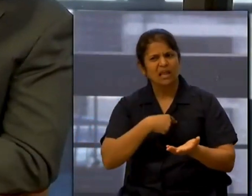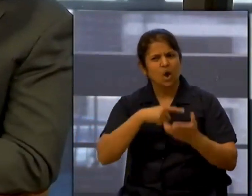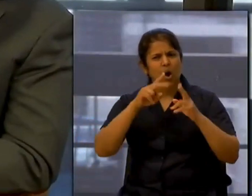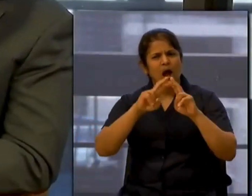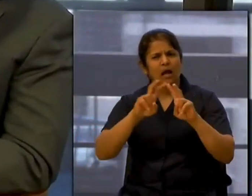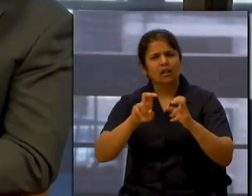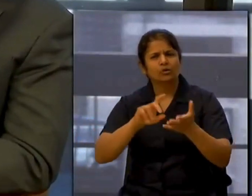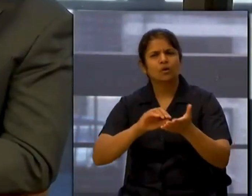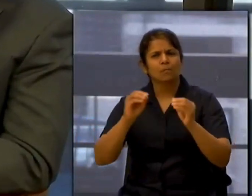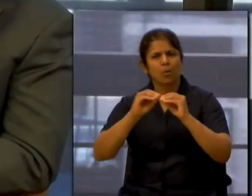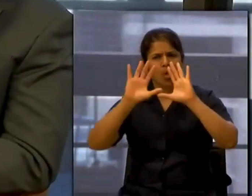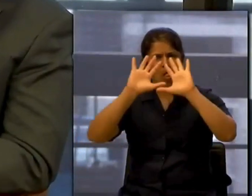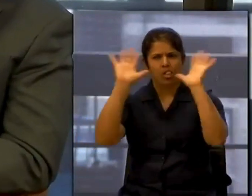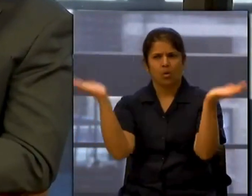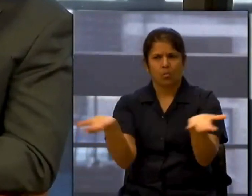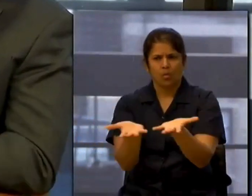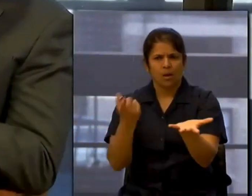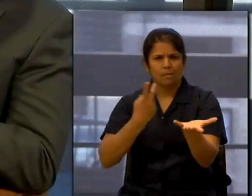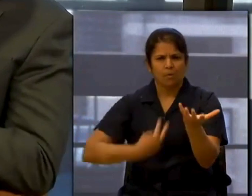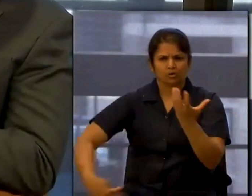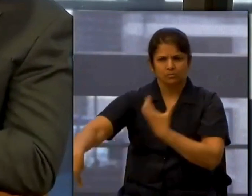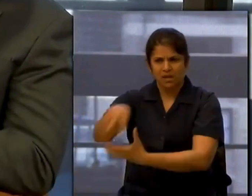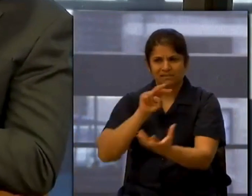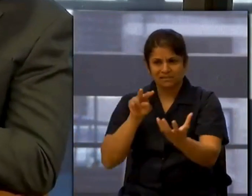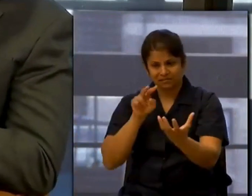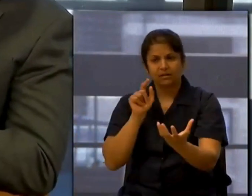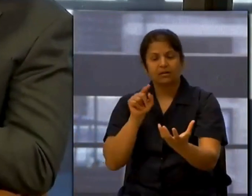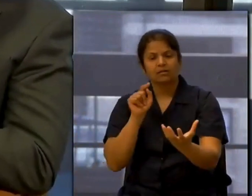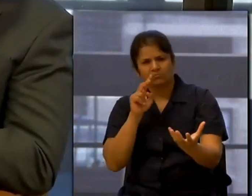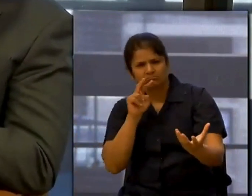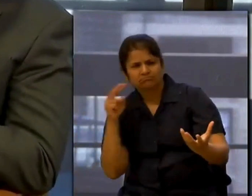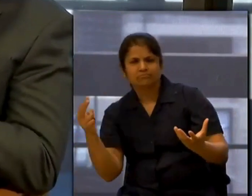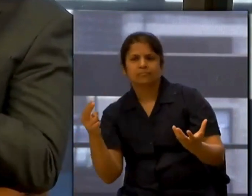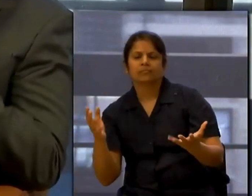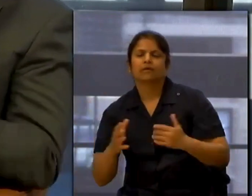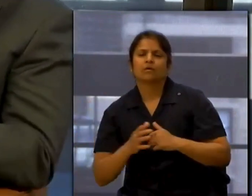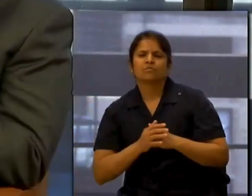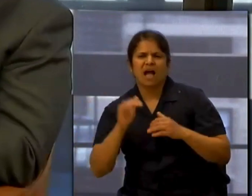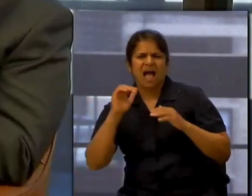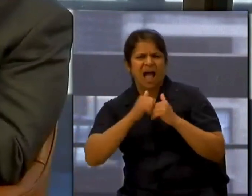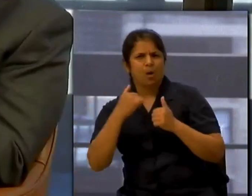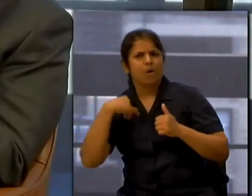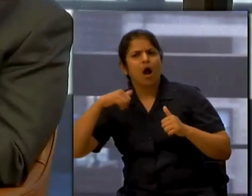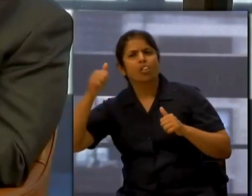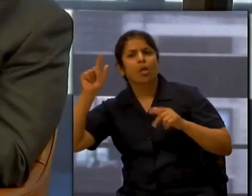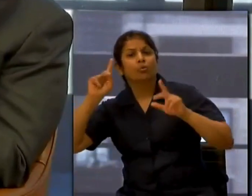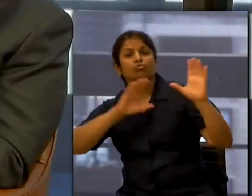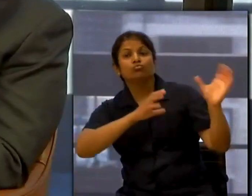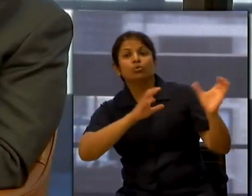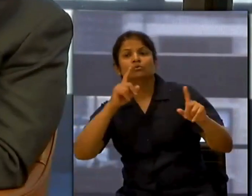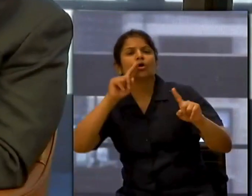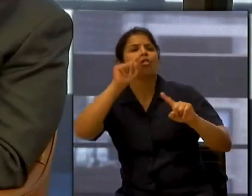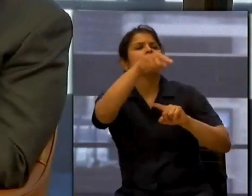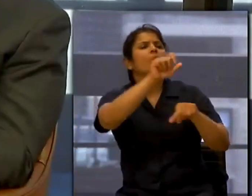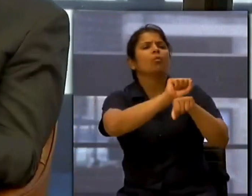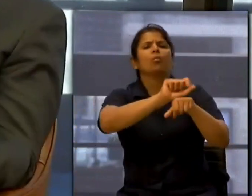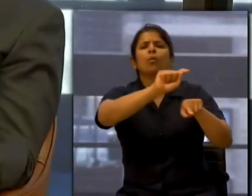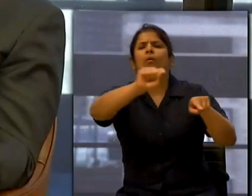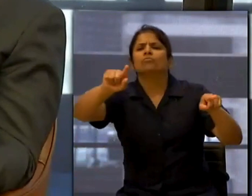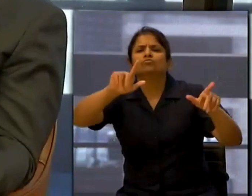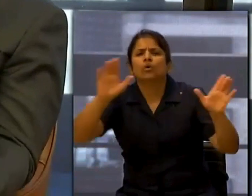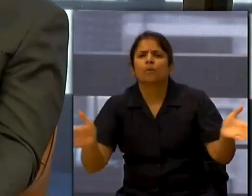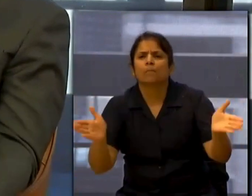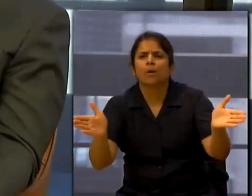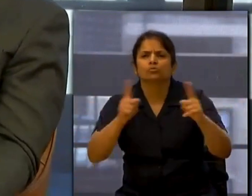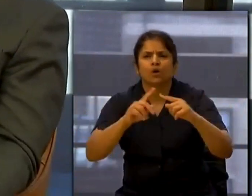and how, you know, how folks doing this work have been able to lift up those kinds of protections and where there might be